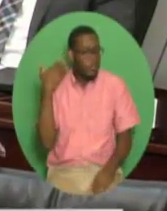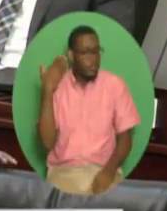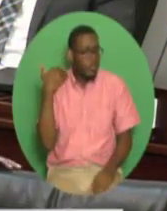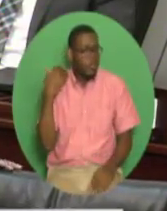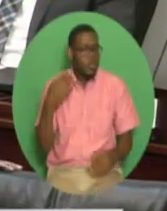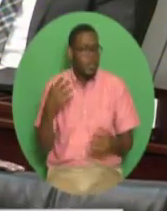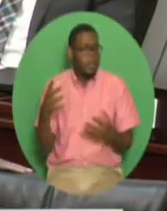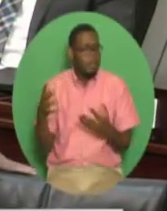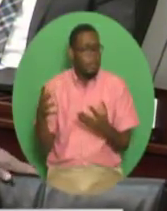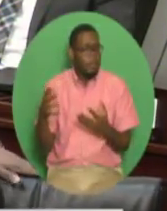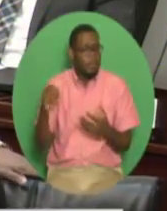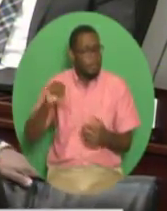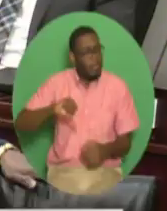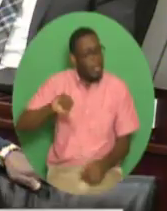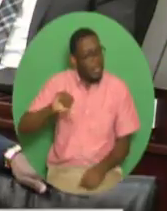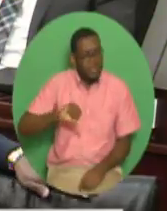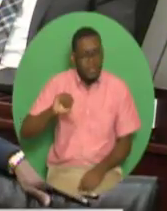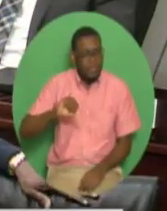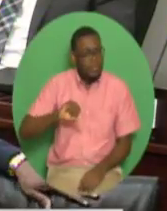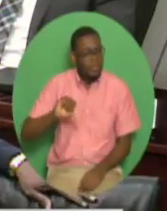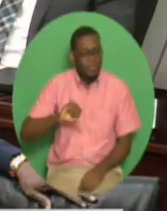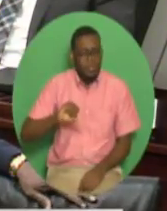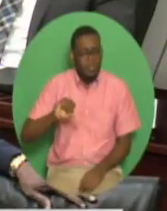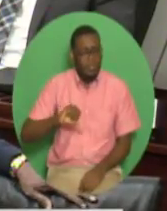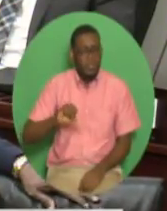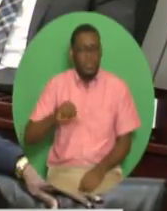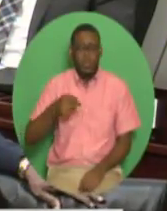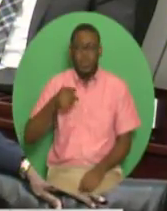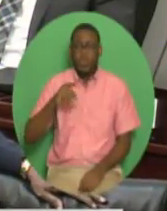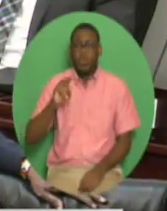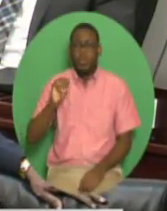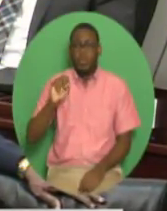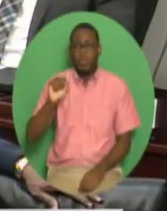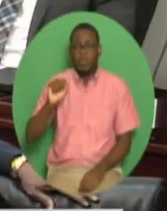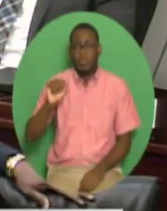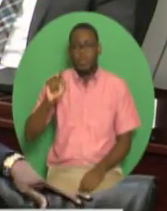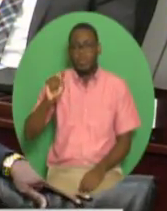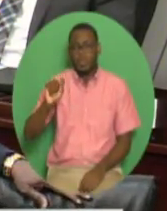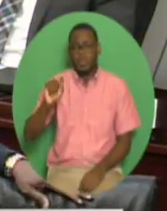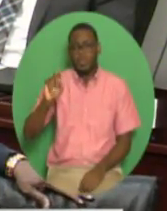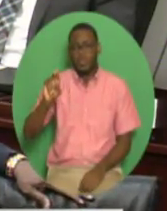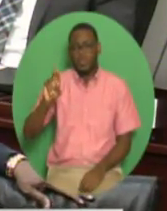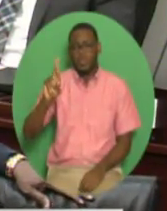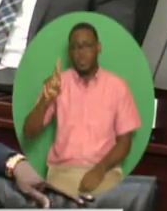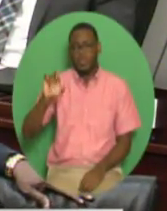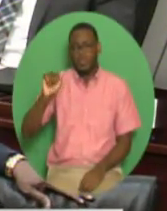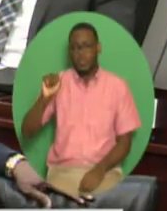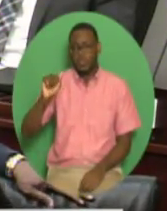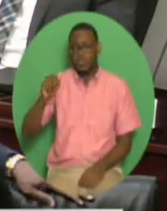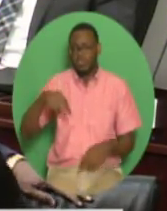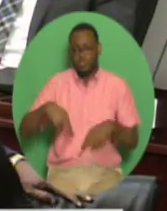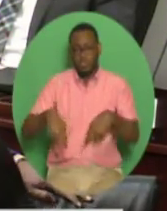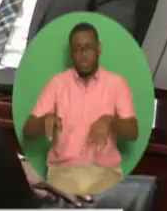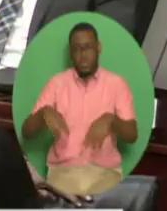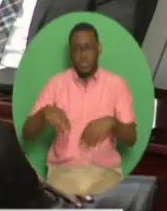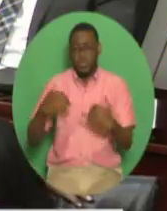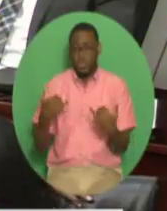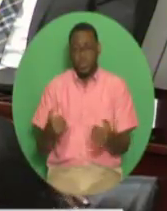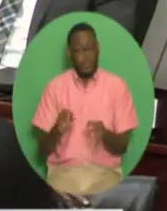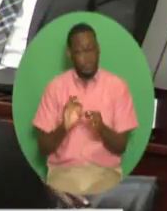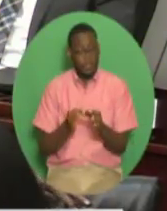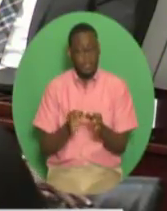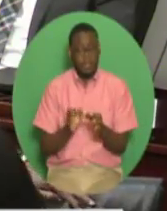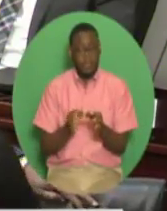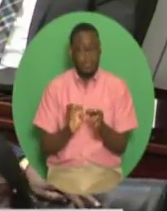years, the Matarita Extension Road. And that road is now on its way of being